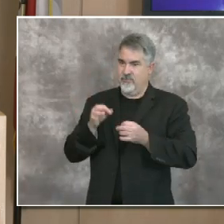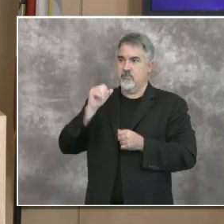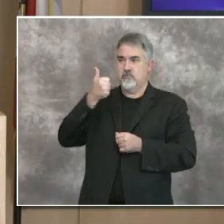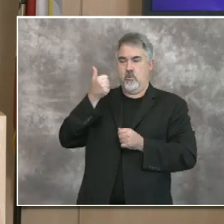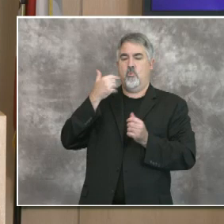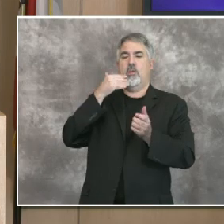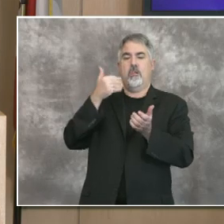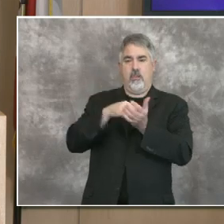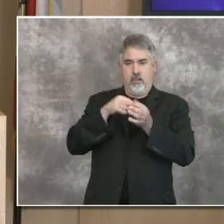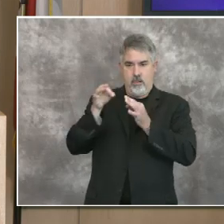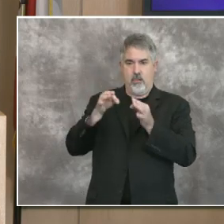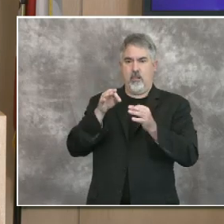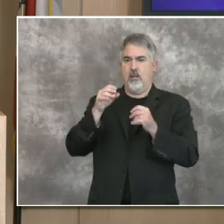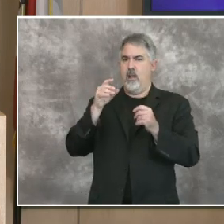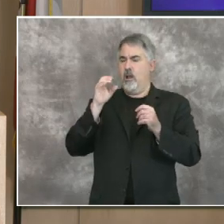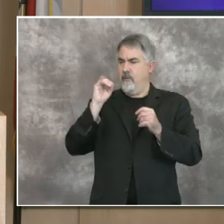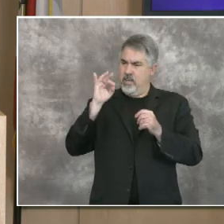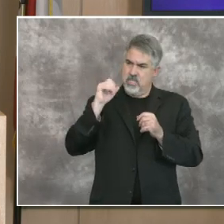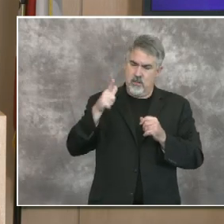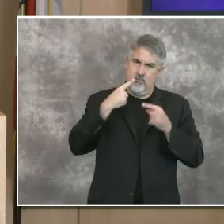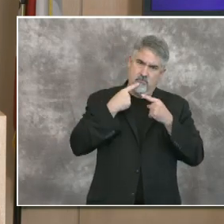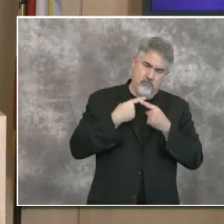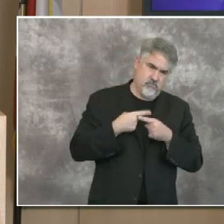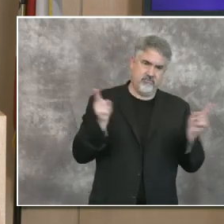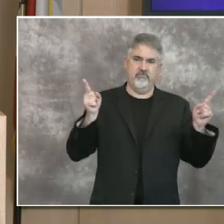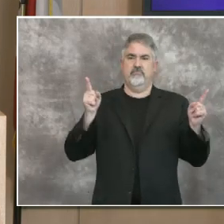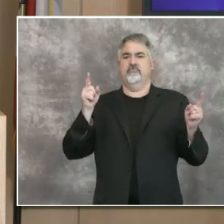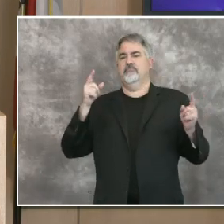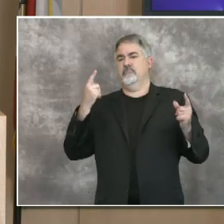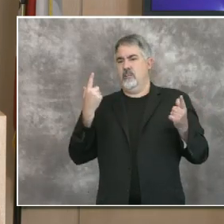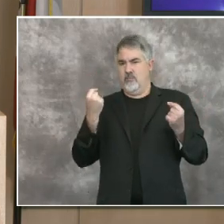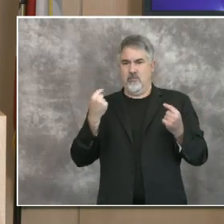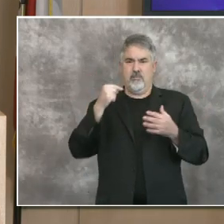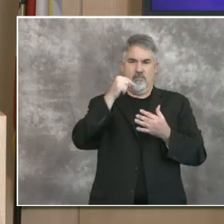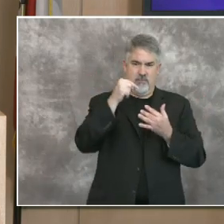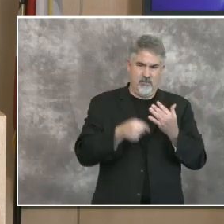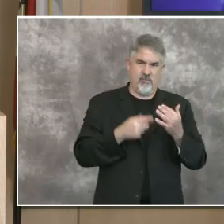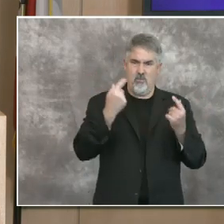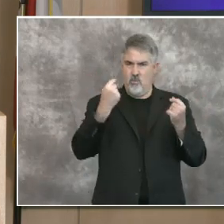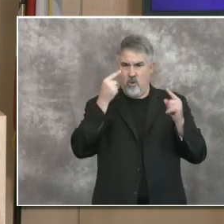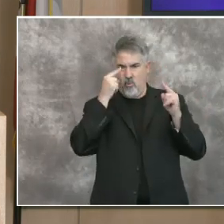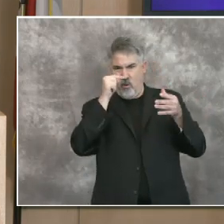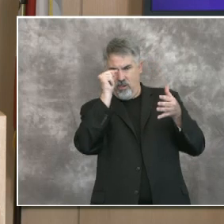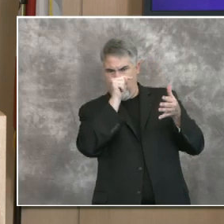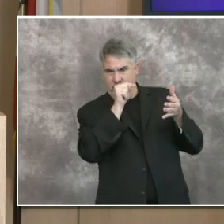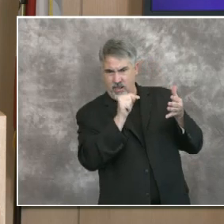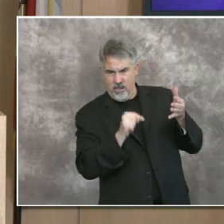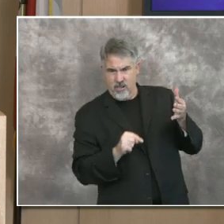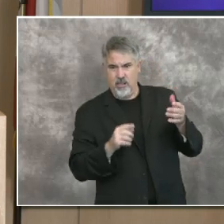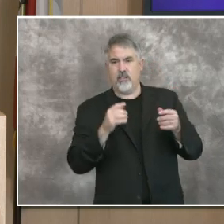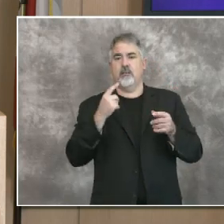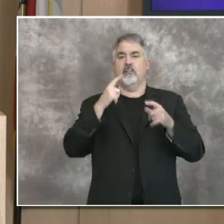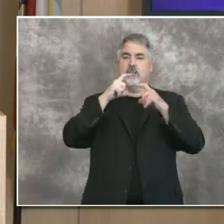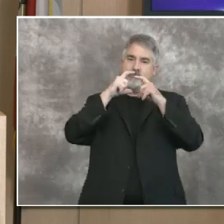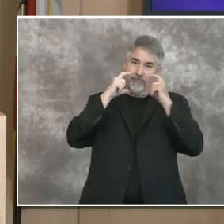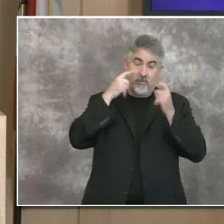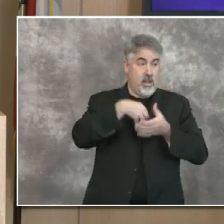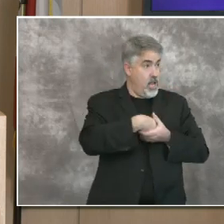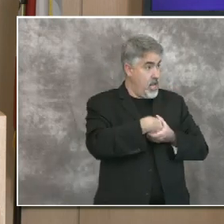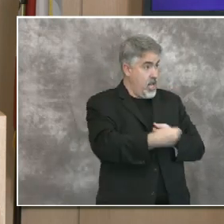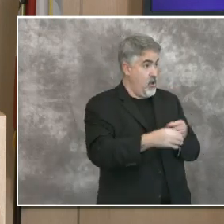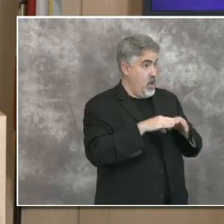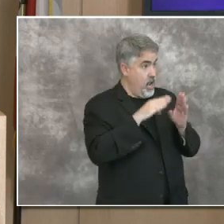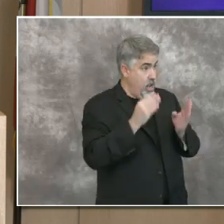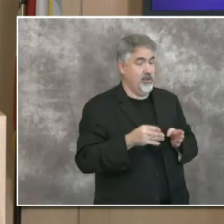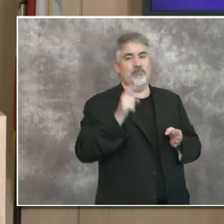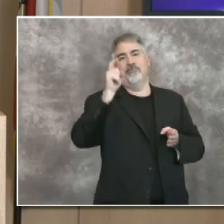official, additional guidance. The order is essentially when the aim is when you leave your house that you have a face covering on. The actual